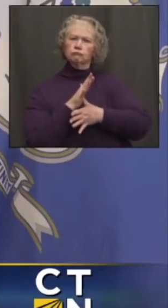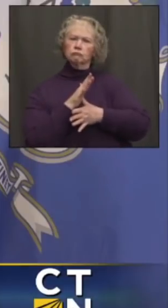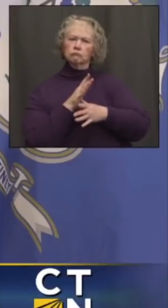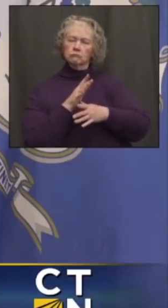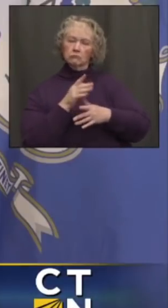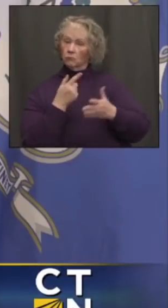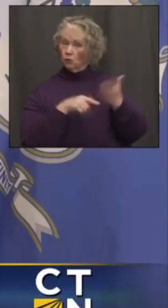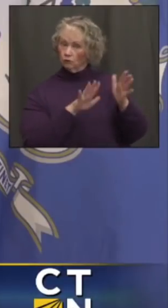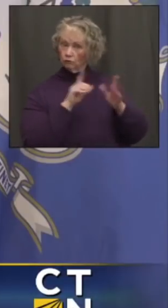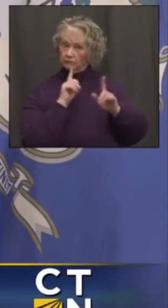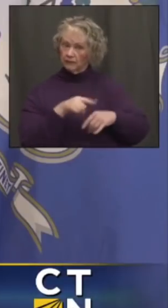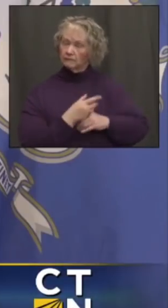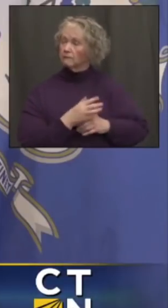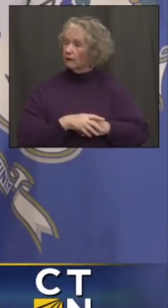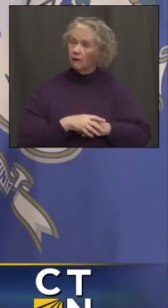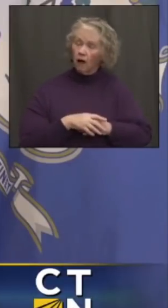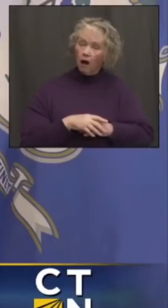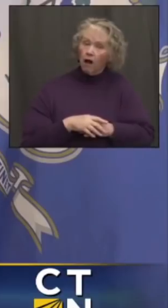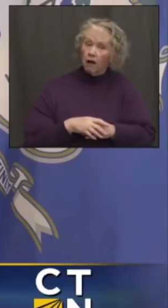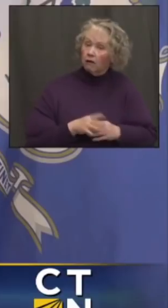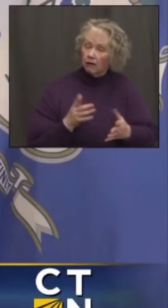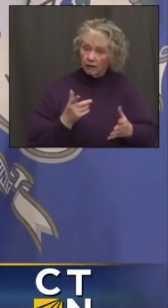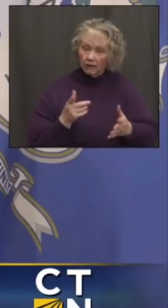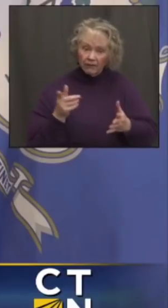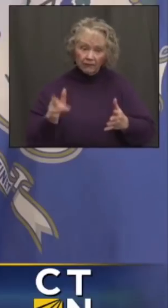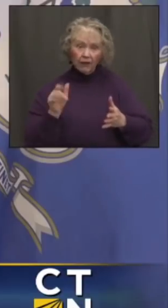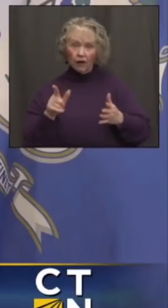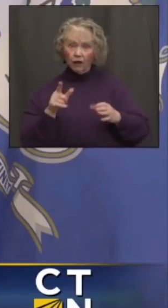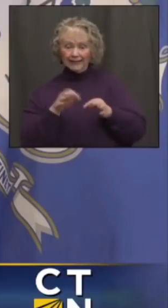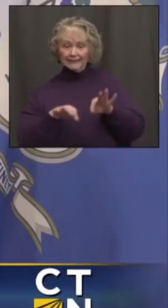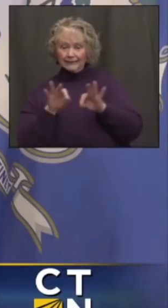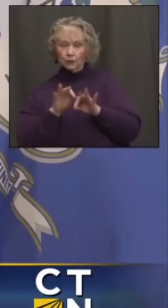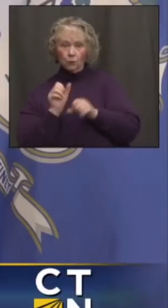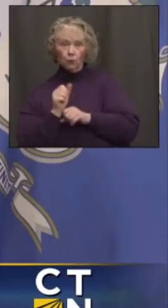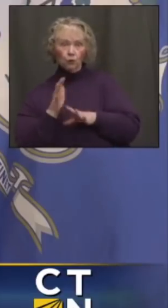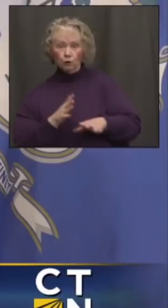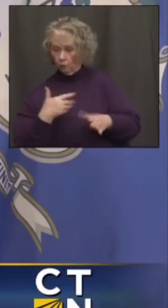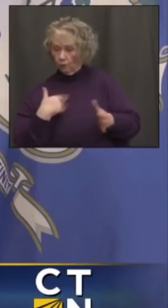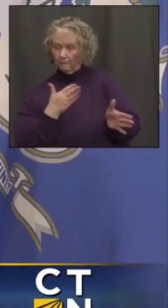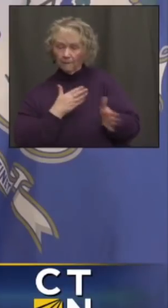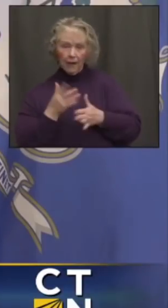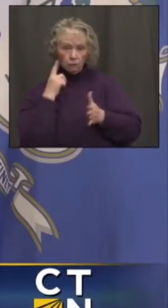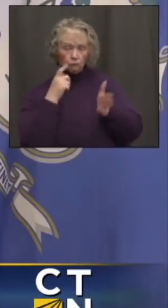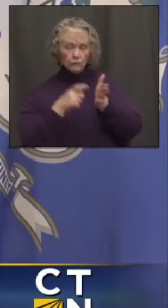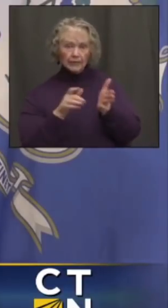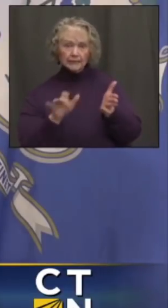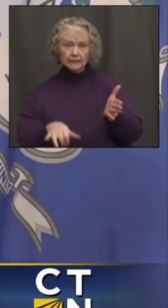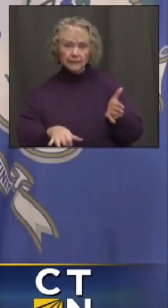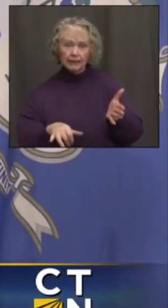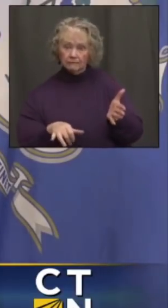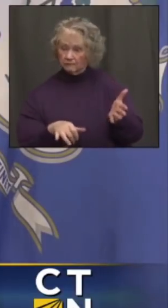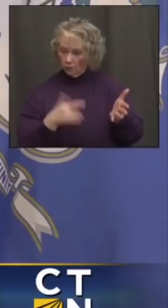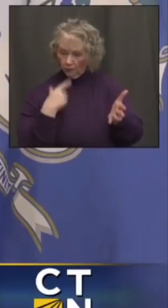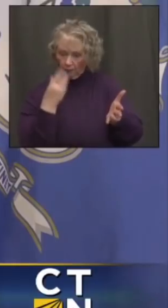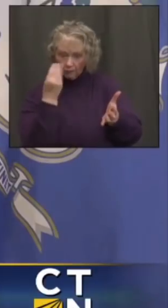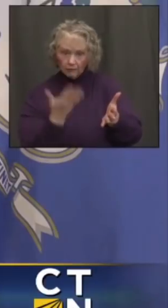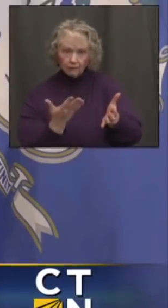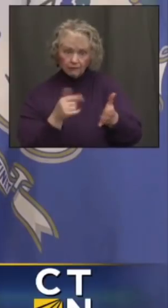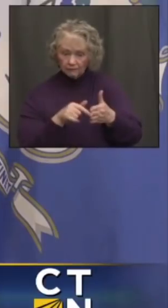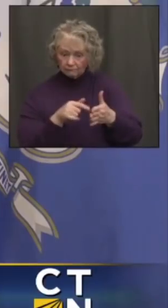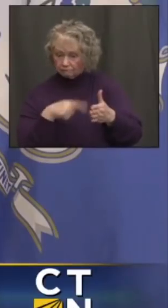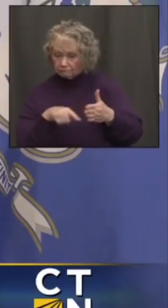The CEA, Connecticut Education Association's holding a press conference tomorrow demanding that teachers get vaccinated right